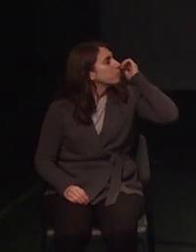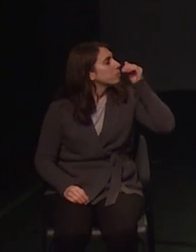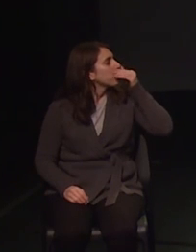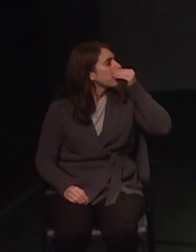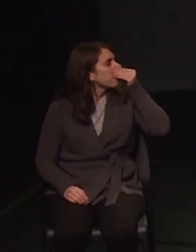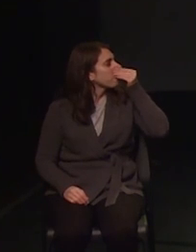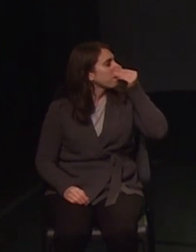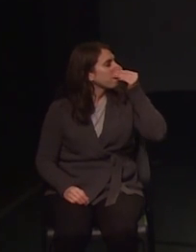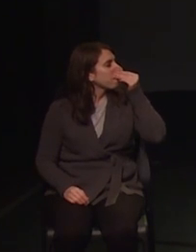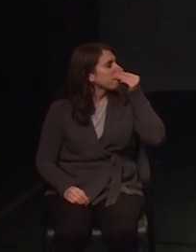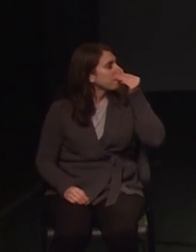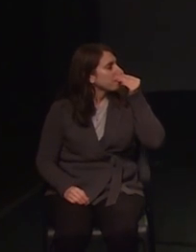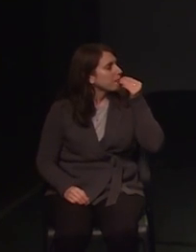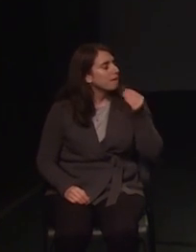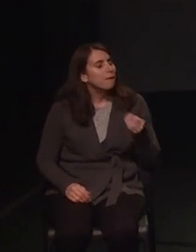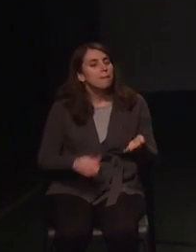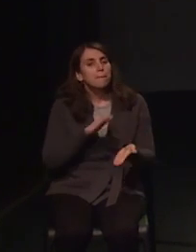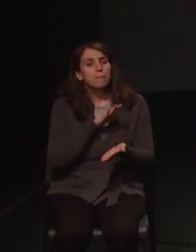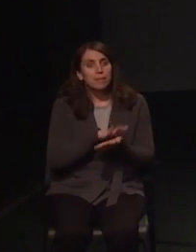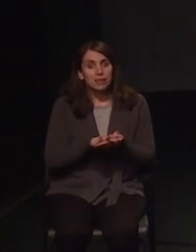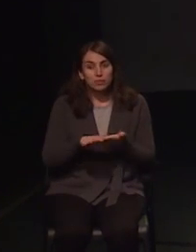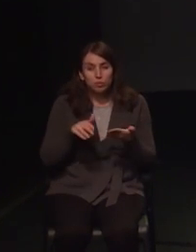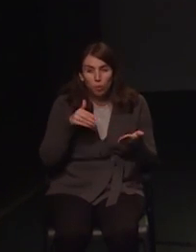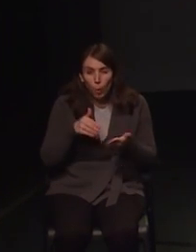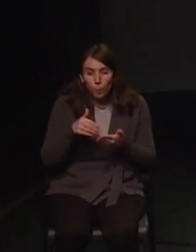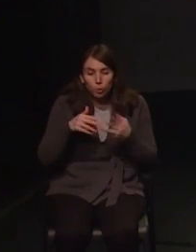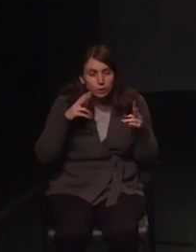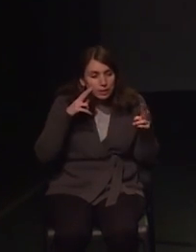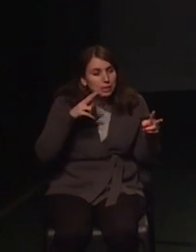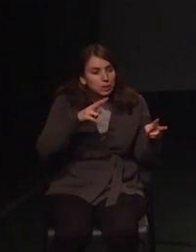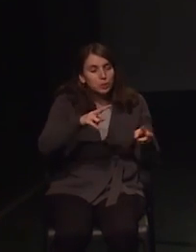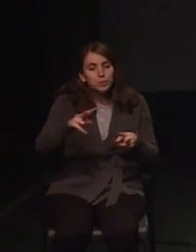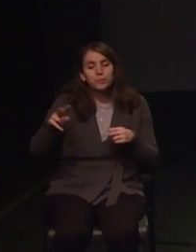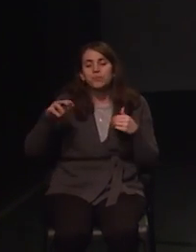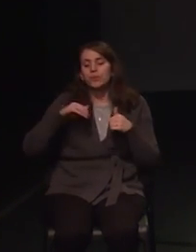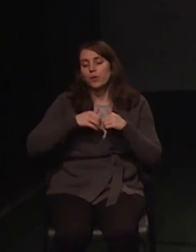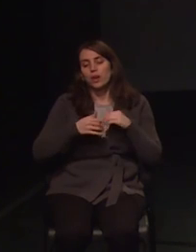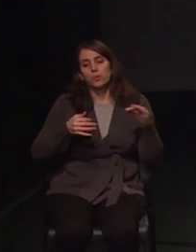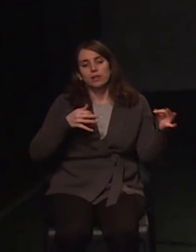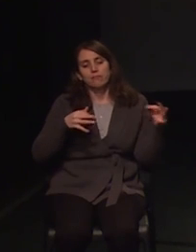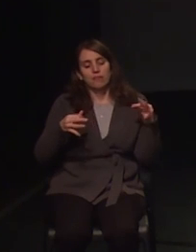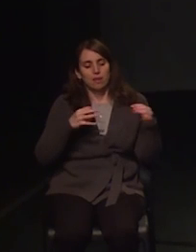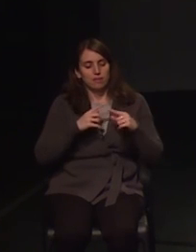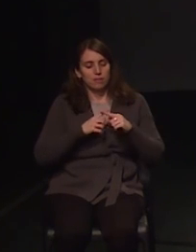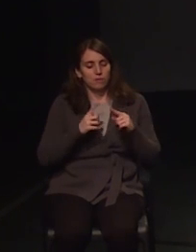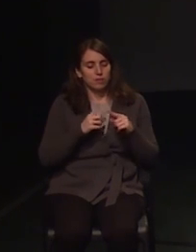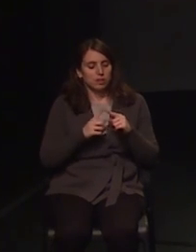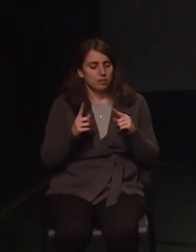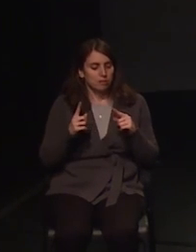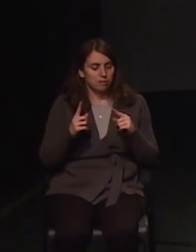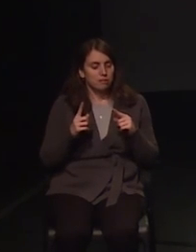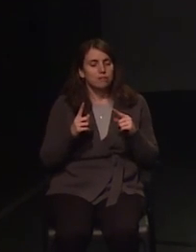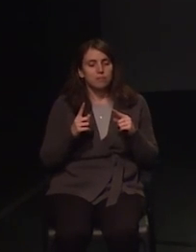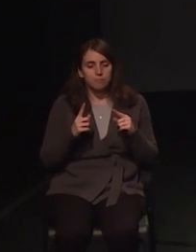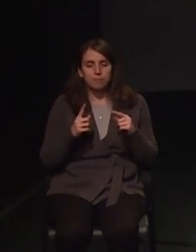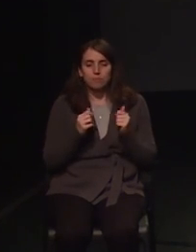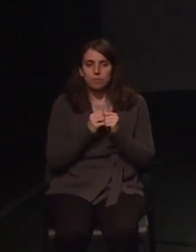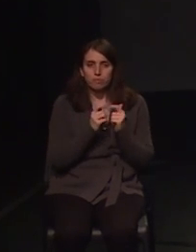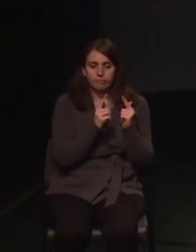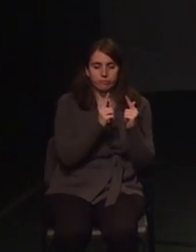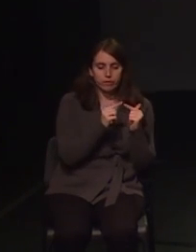It's nice to almost see you. How do we define the differences among